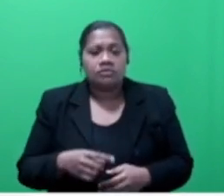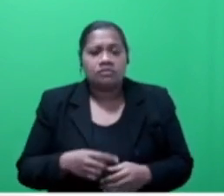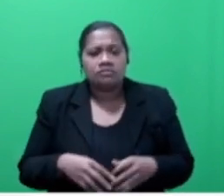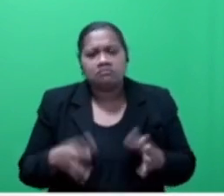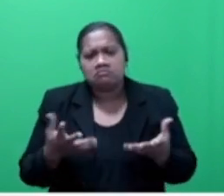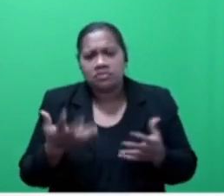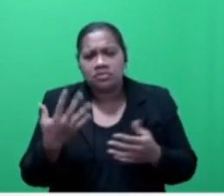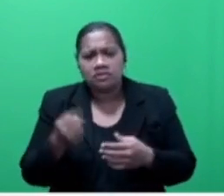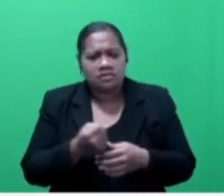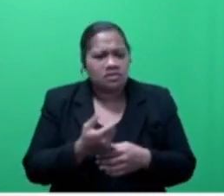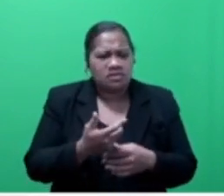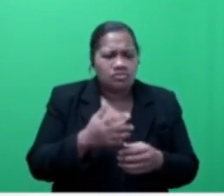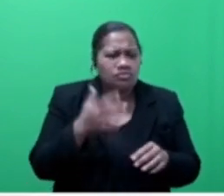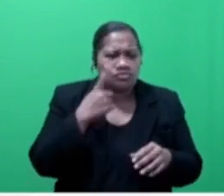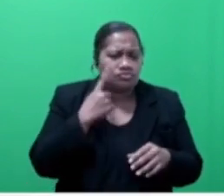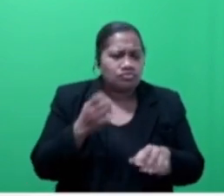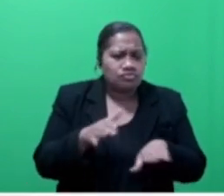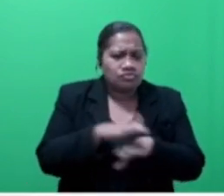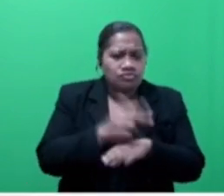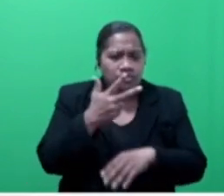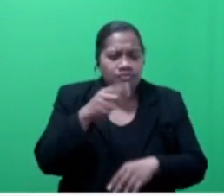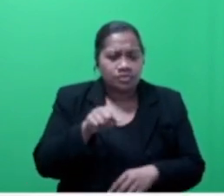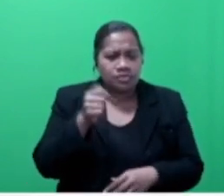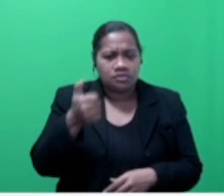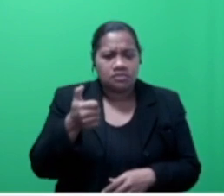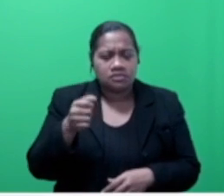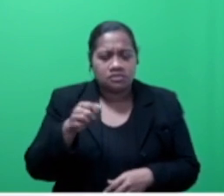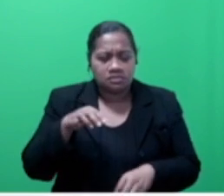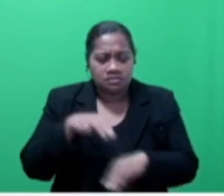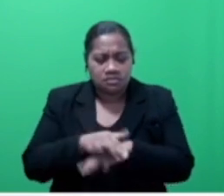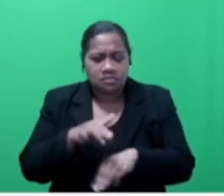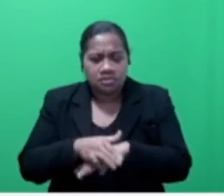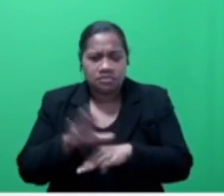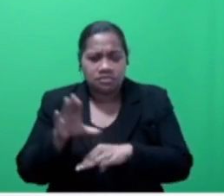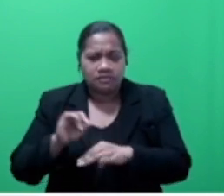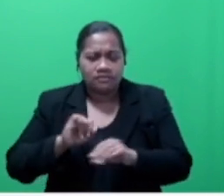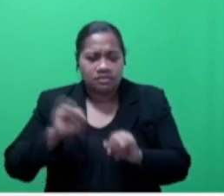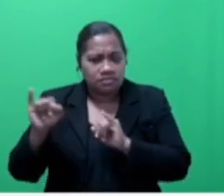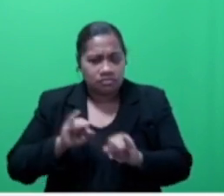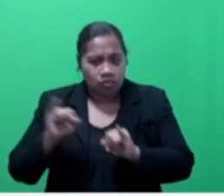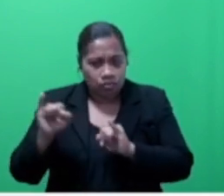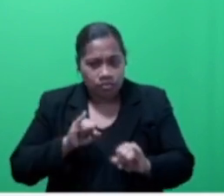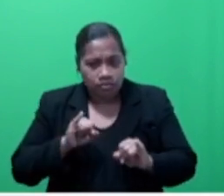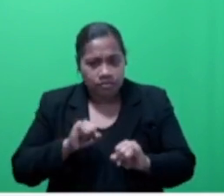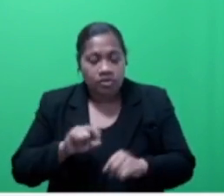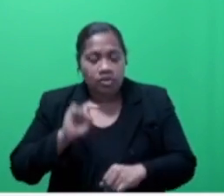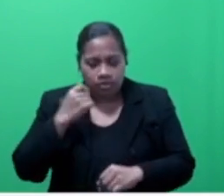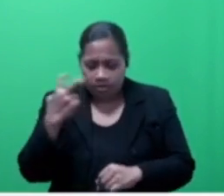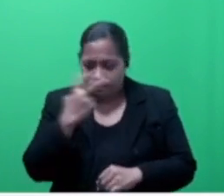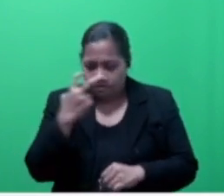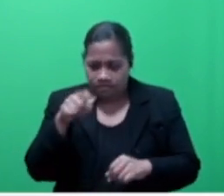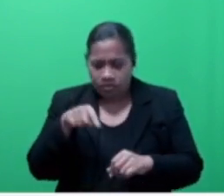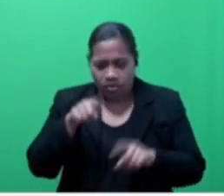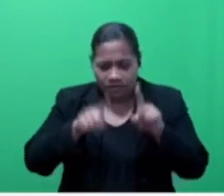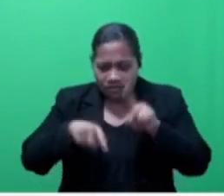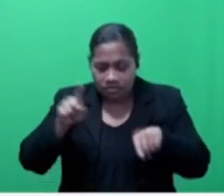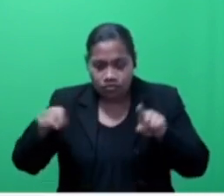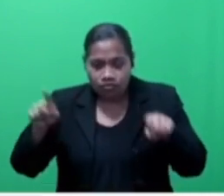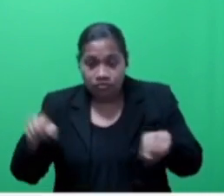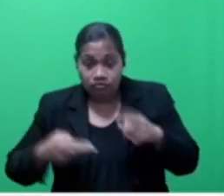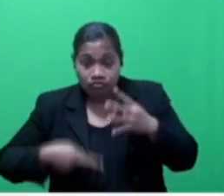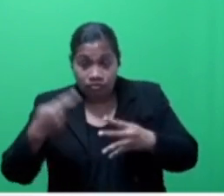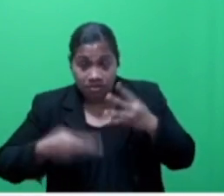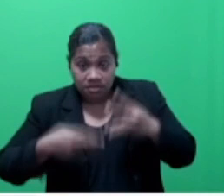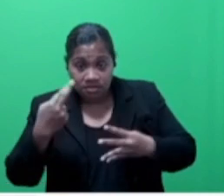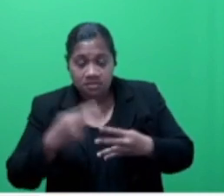cover at least 8.6 months of retained imports, sir. We'll, of course, Mr. Speaker, sir, will keep a close eye on the fluctuations of the inflation rate